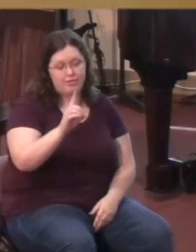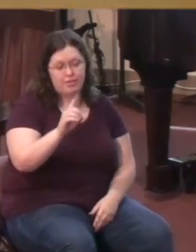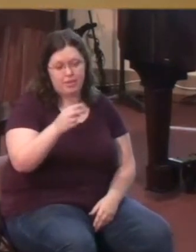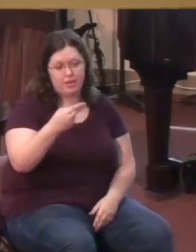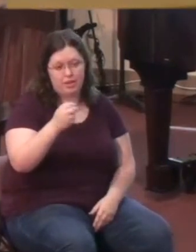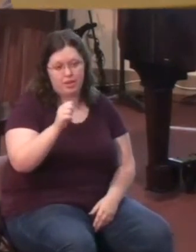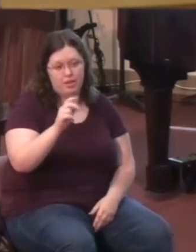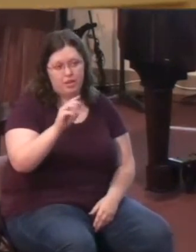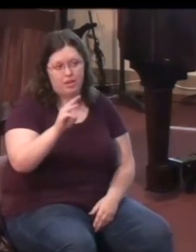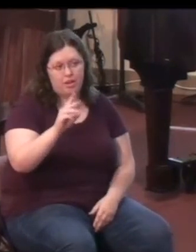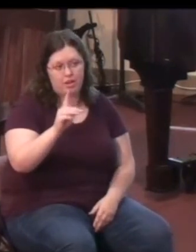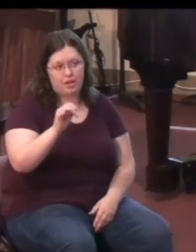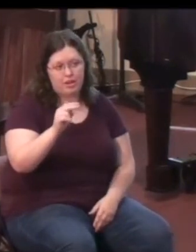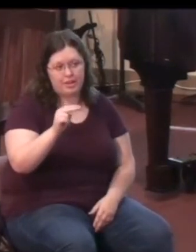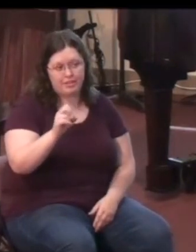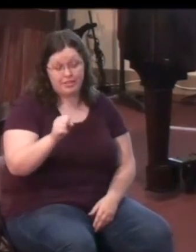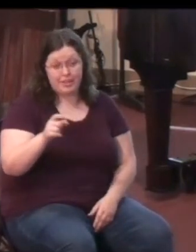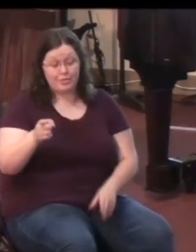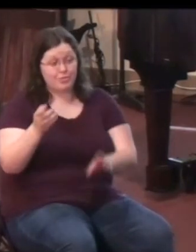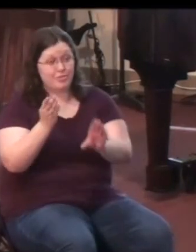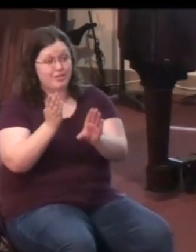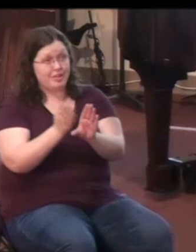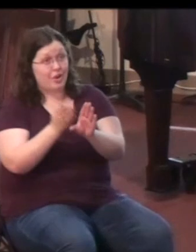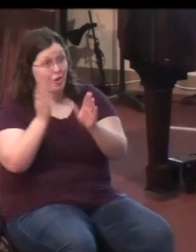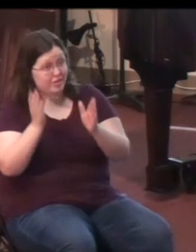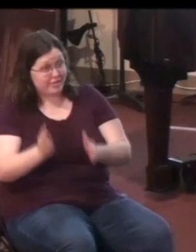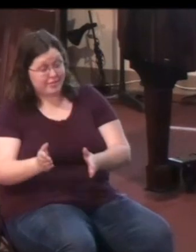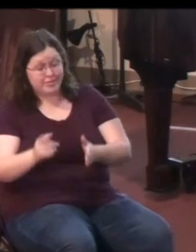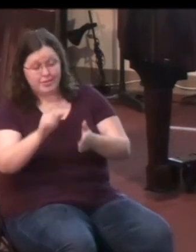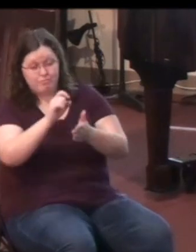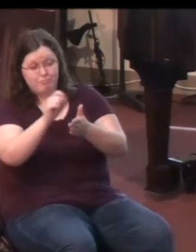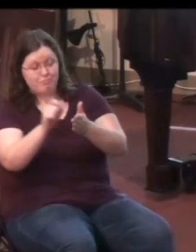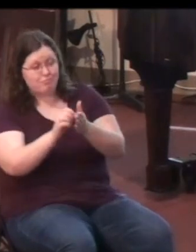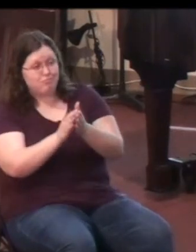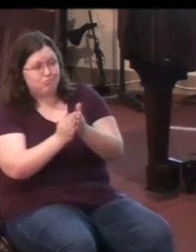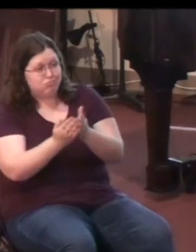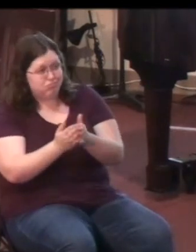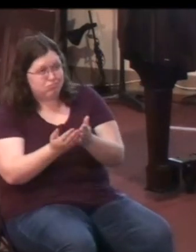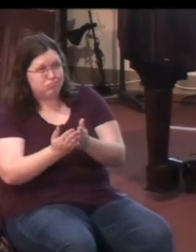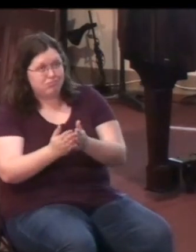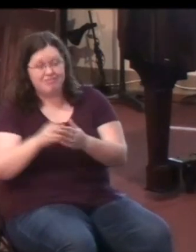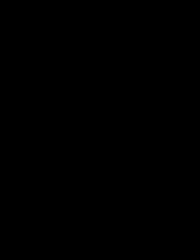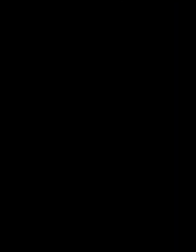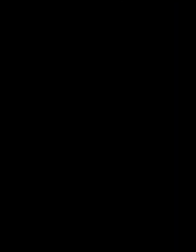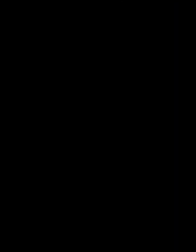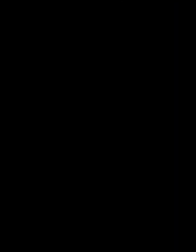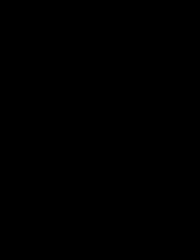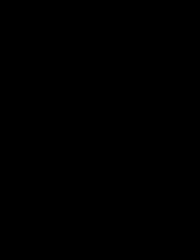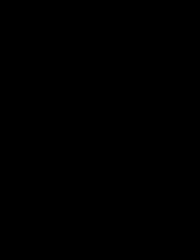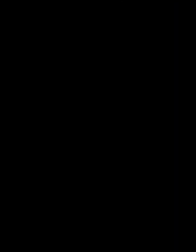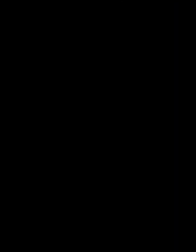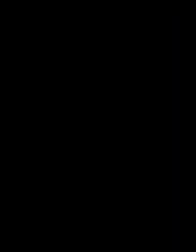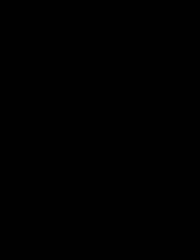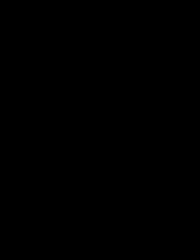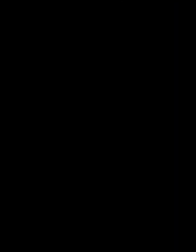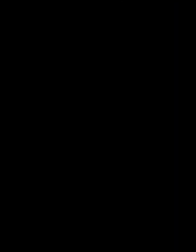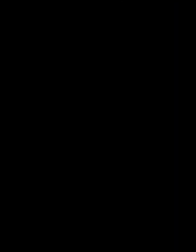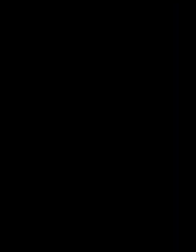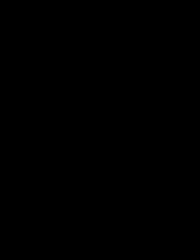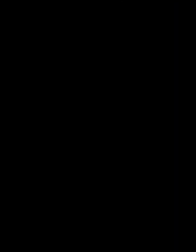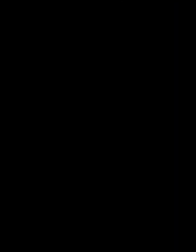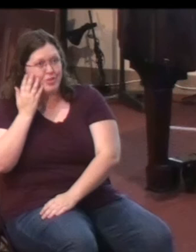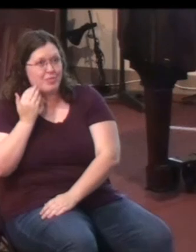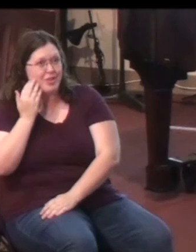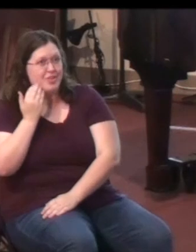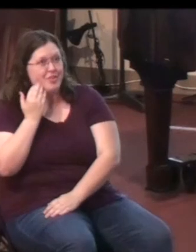was a psychologist. He wrote many books. He actually climbed this ladder, which is, I don't know if climb is the